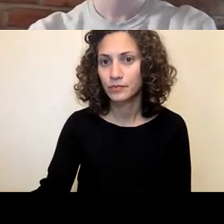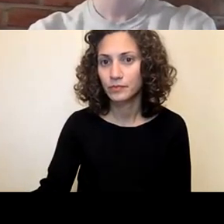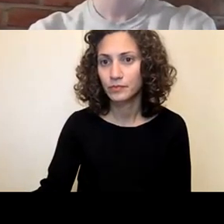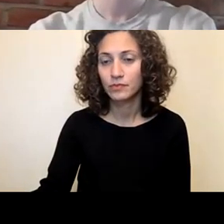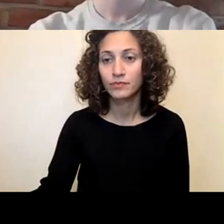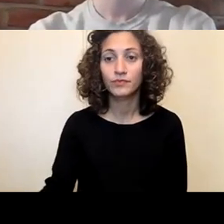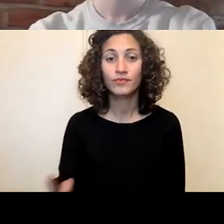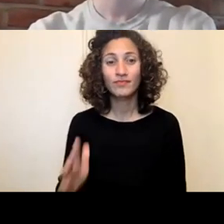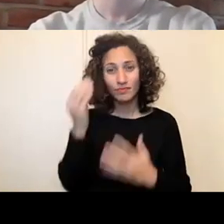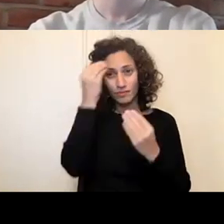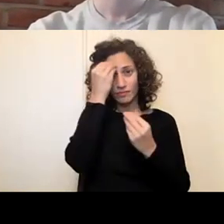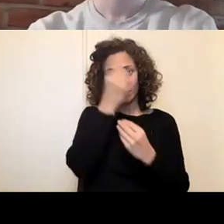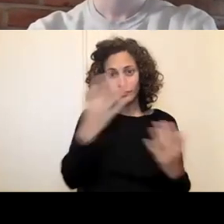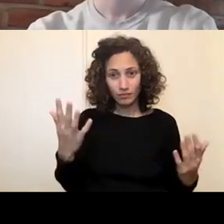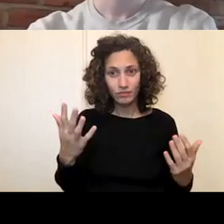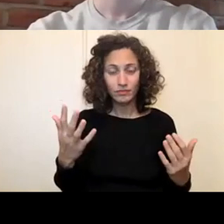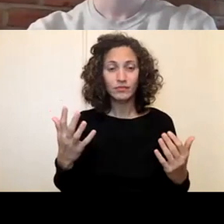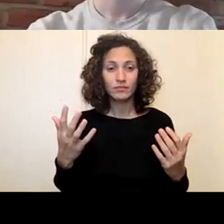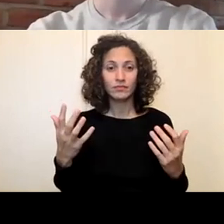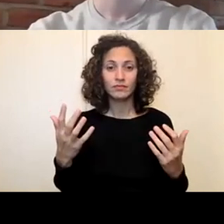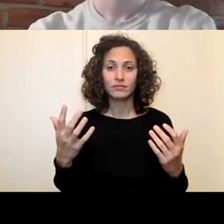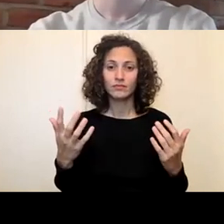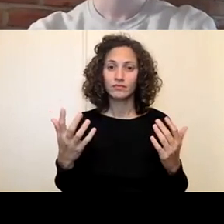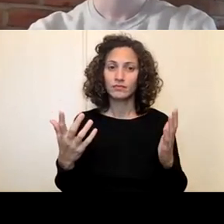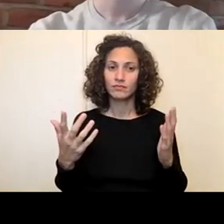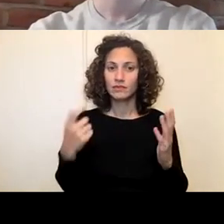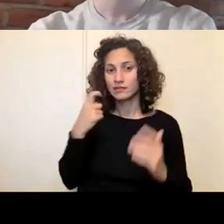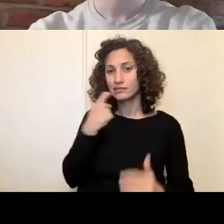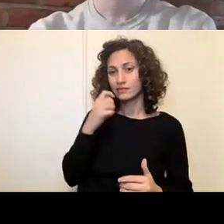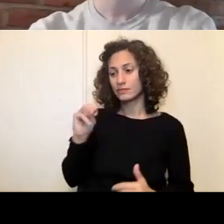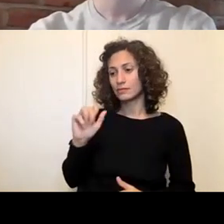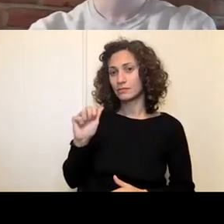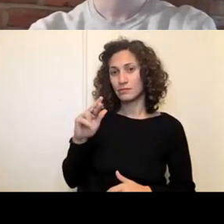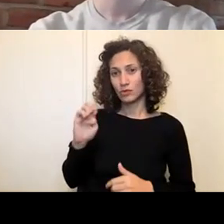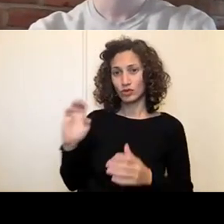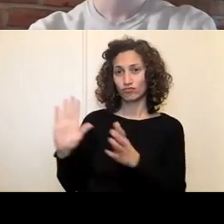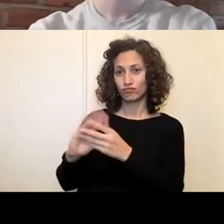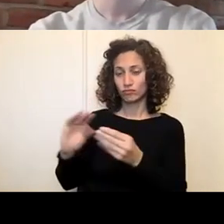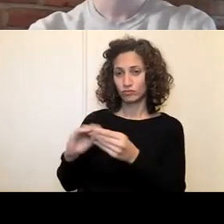to kind of reiterate what Marie just said and